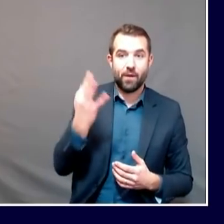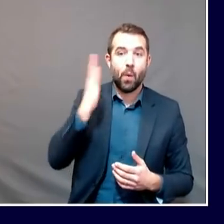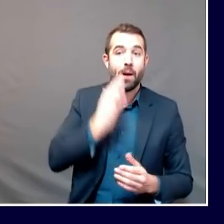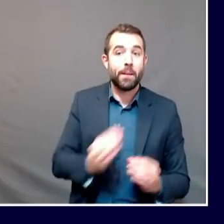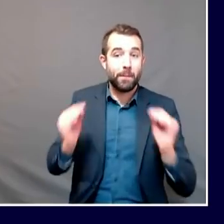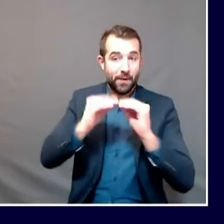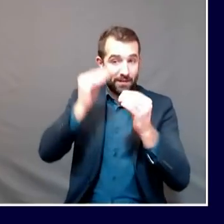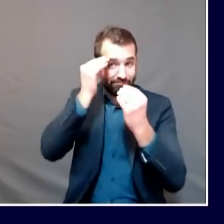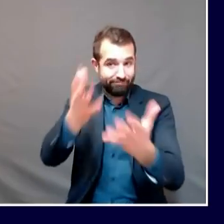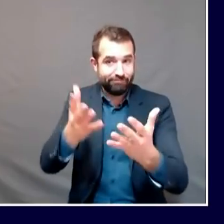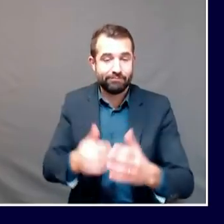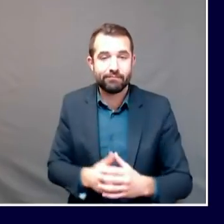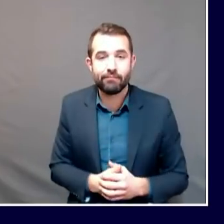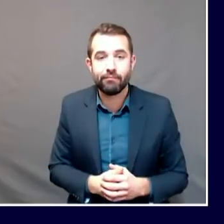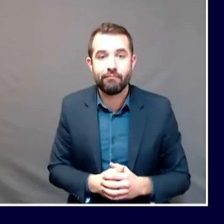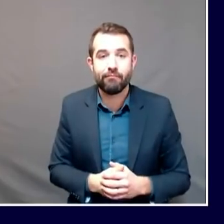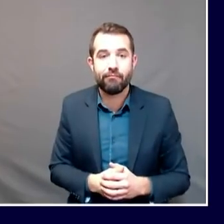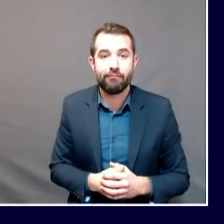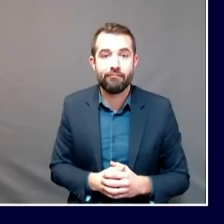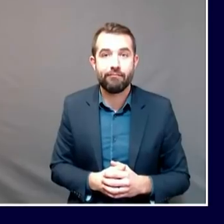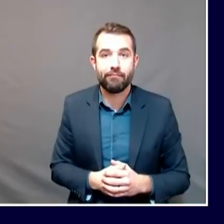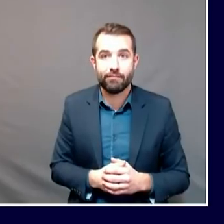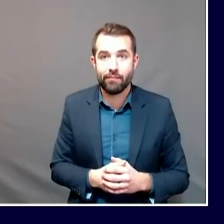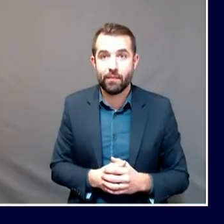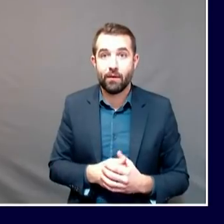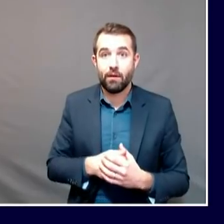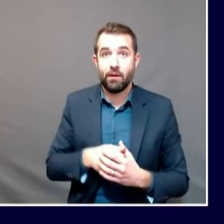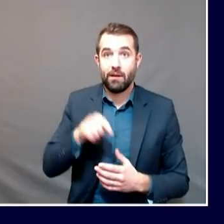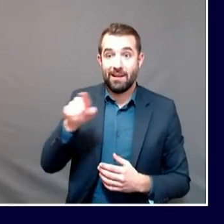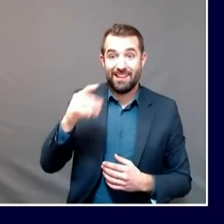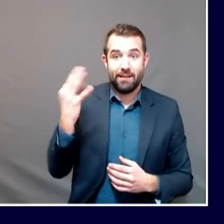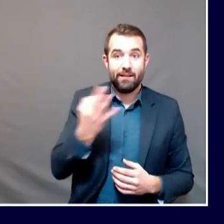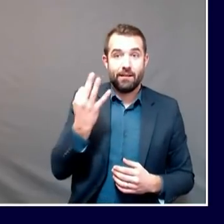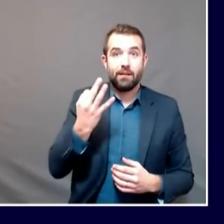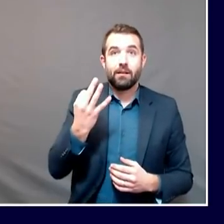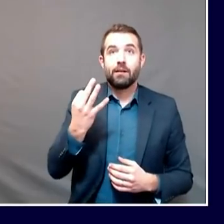with everyone on Friday. In the meantime, as always, please be kind,